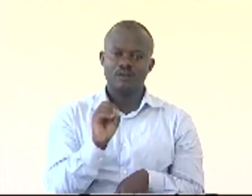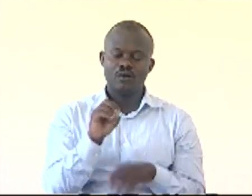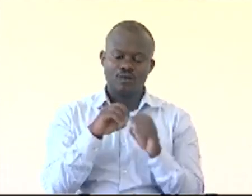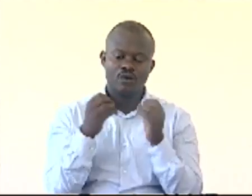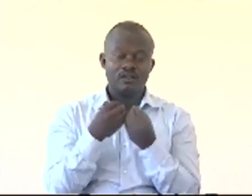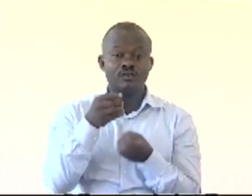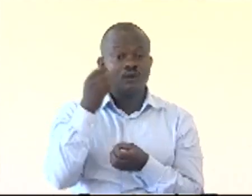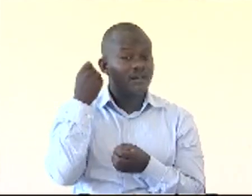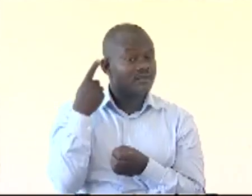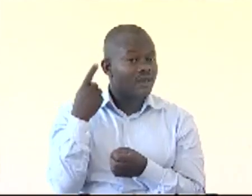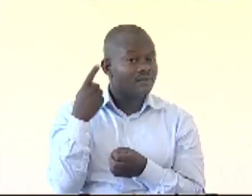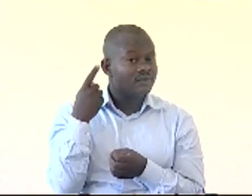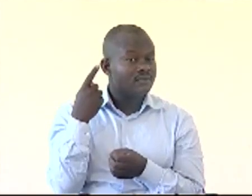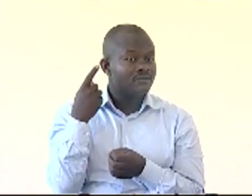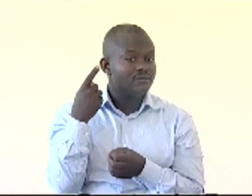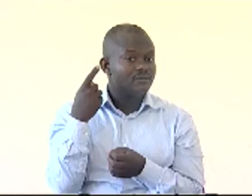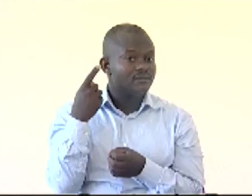do you understand them?